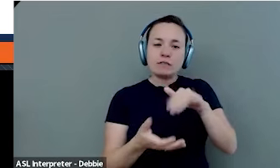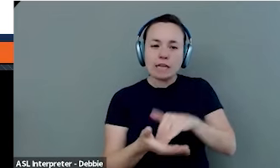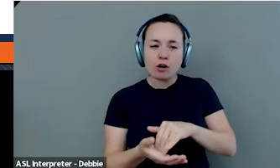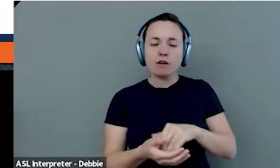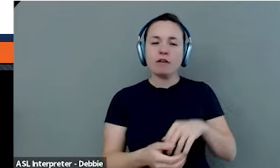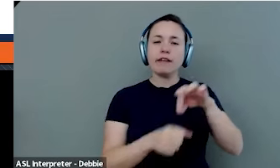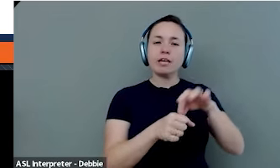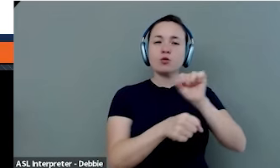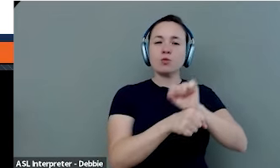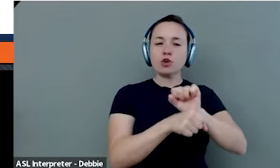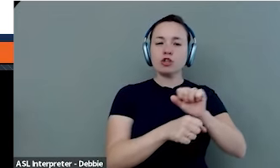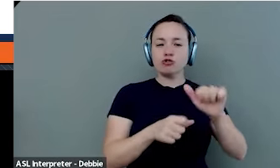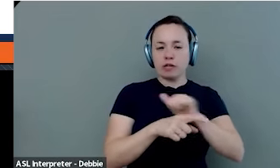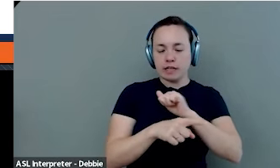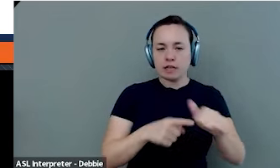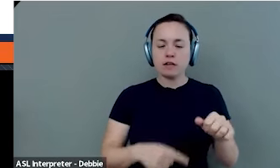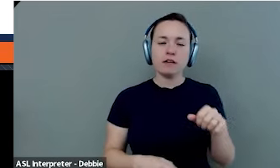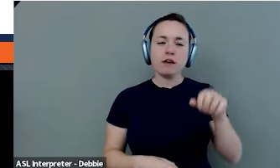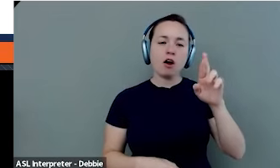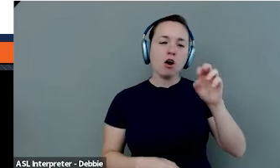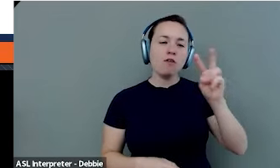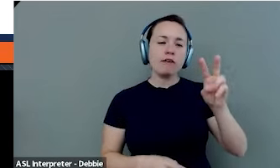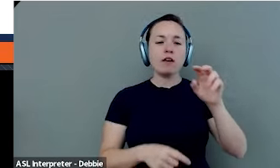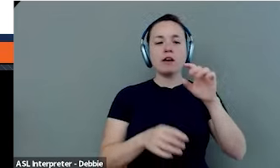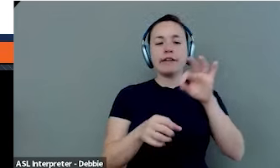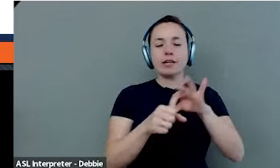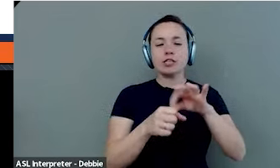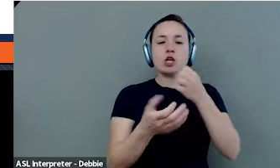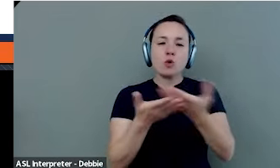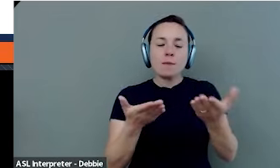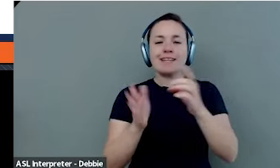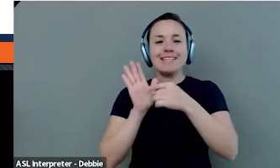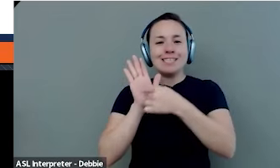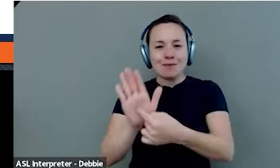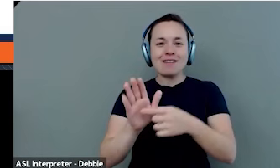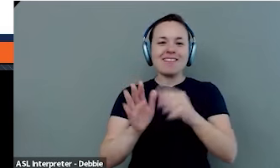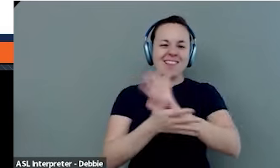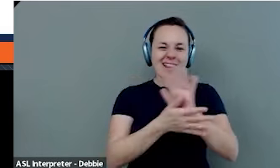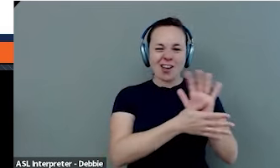training, ROV election equipment demonstration video for our ballot marking device.